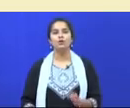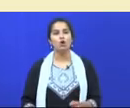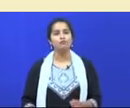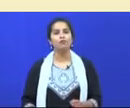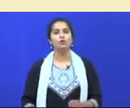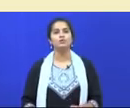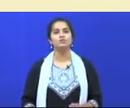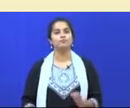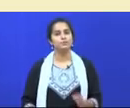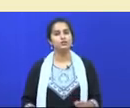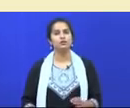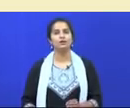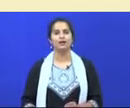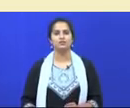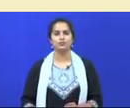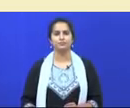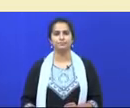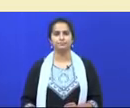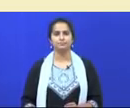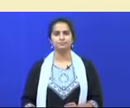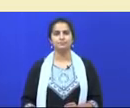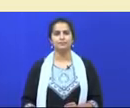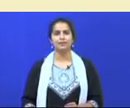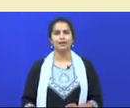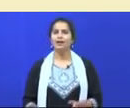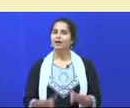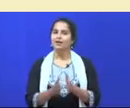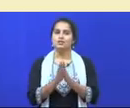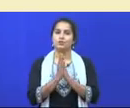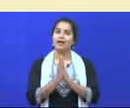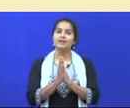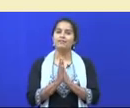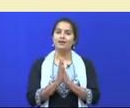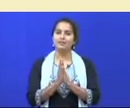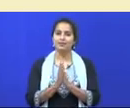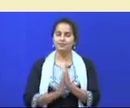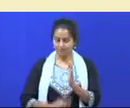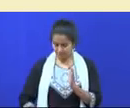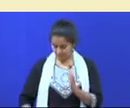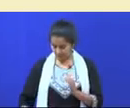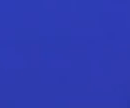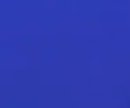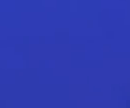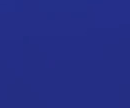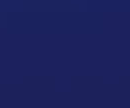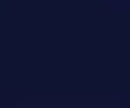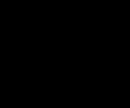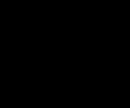people who were not followers of a particular culture. So, dhanyavadaha.